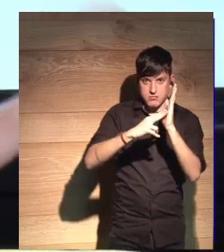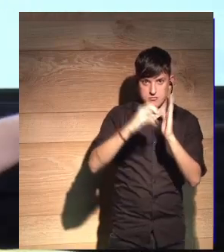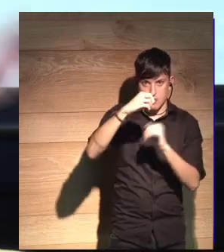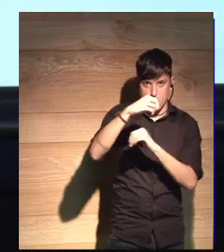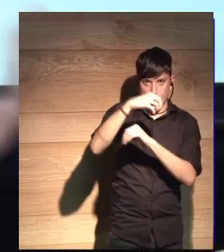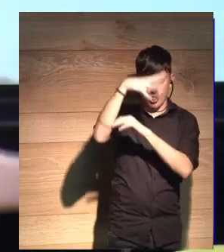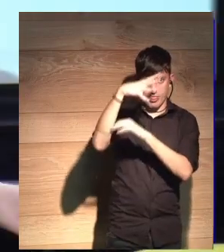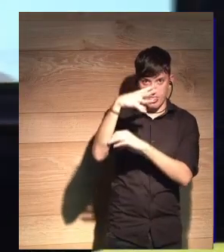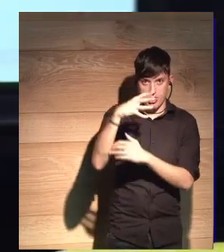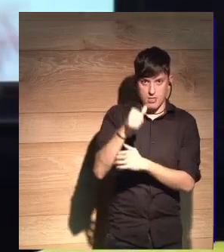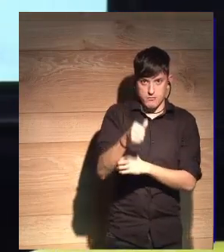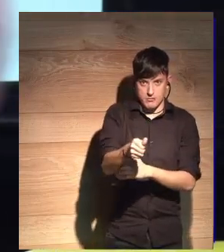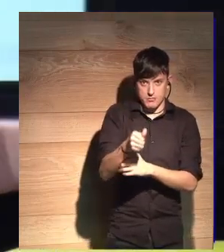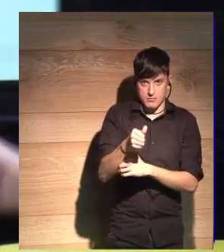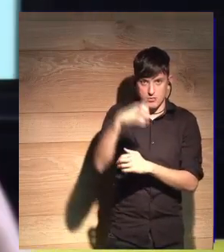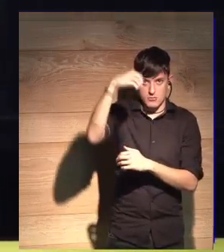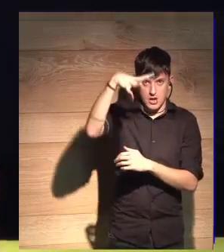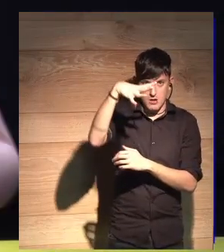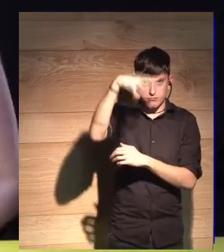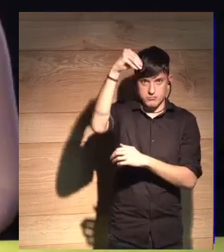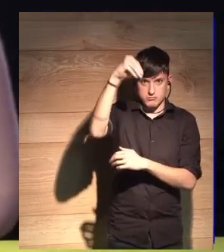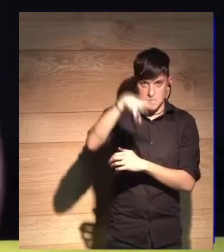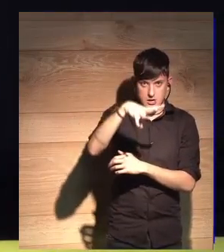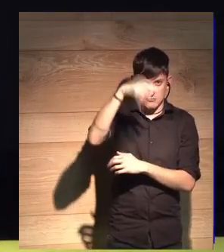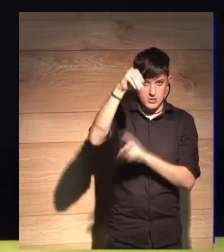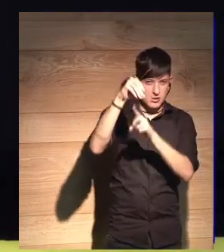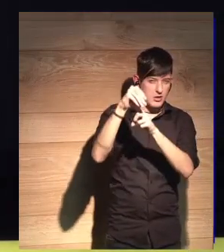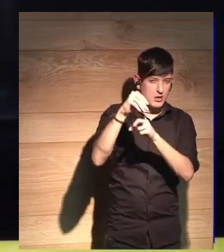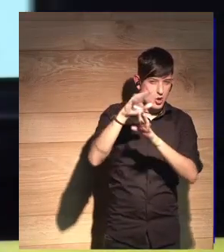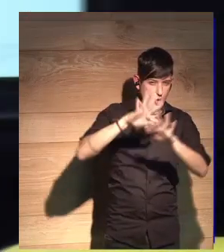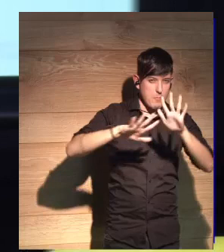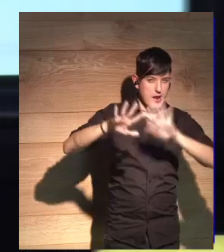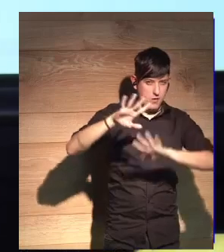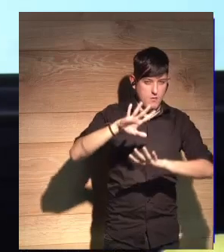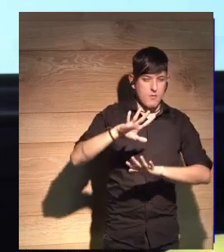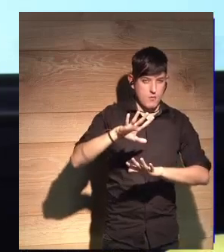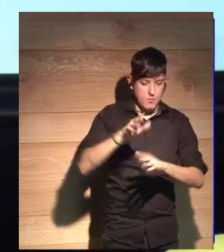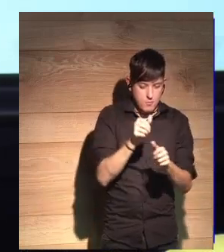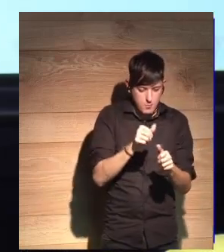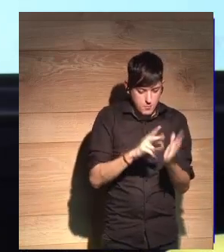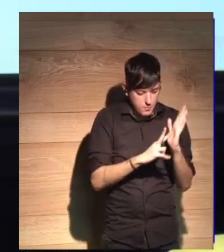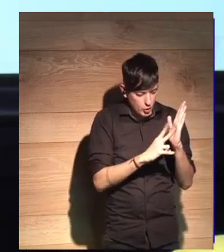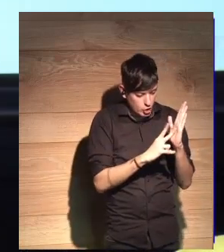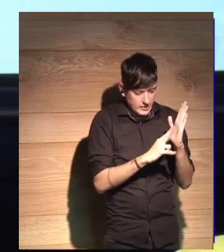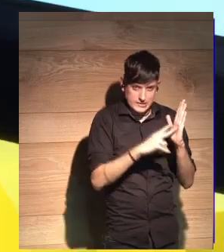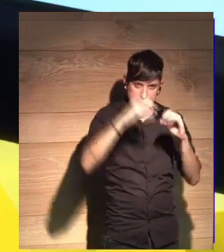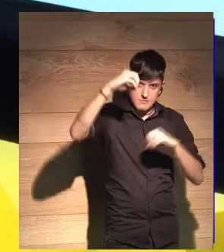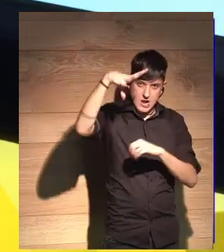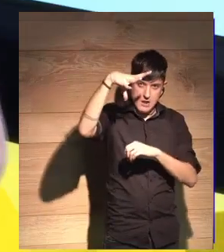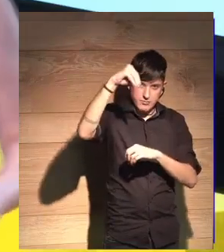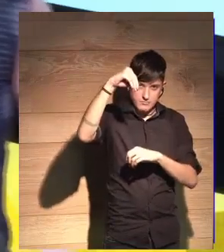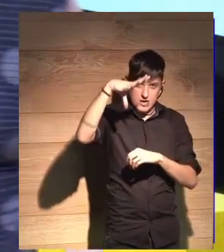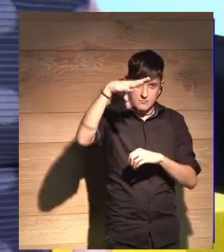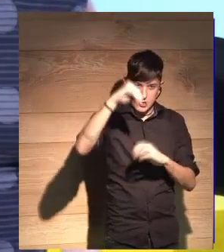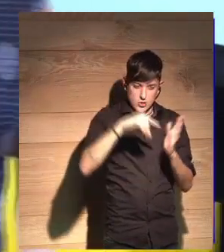much complexity and technology in a light switch, and all we have to do is you can be 3 years old and use a light